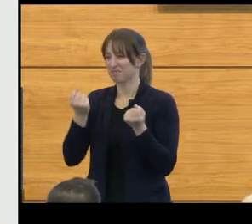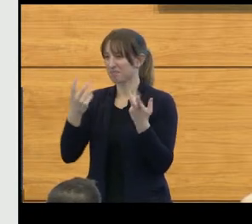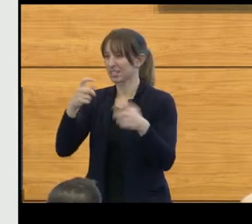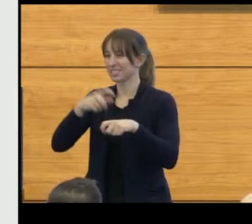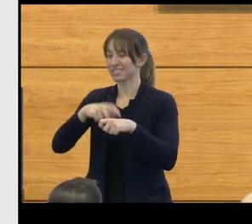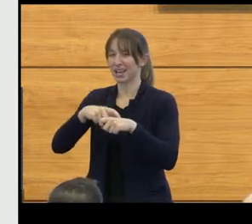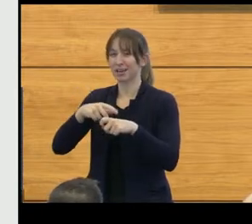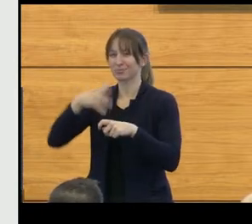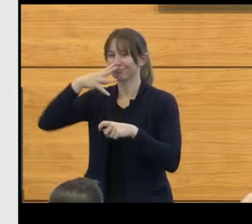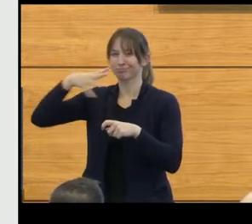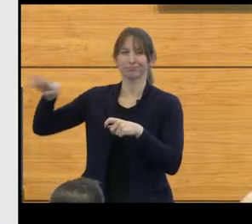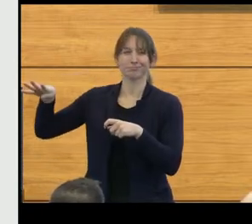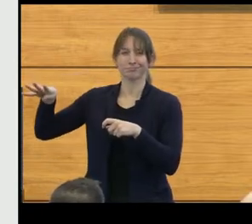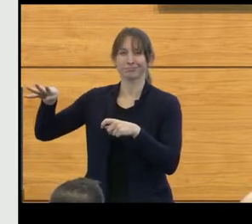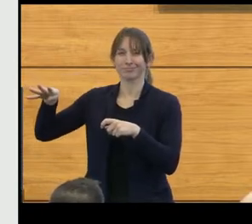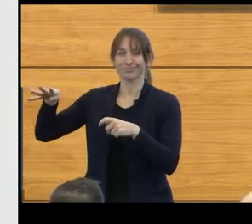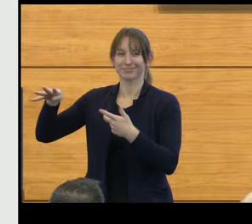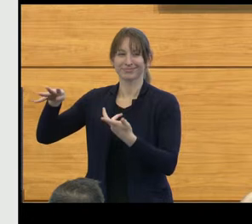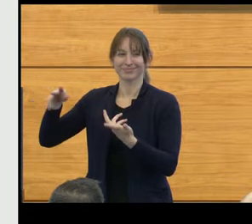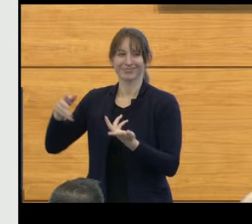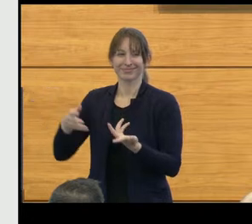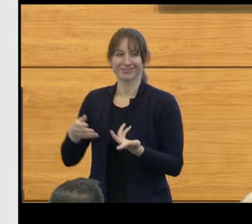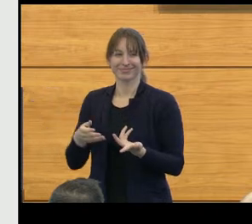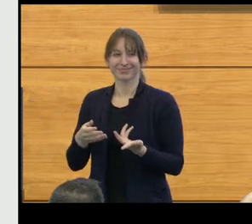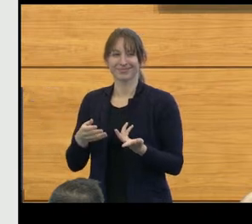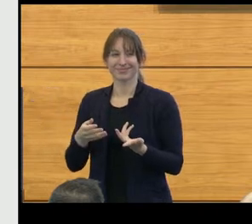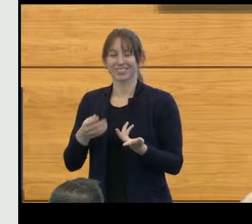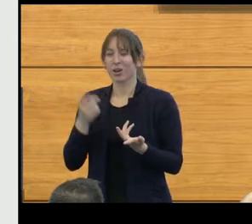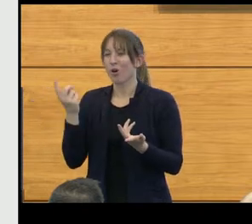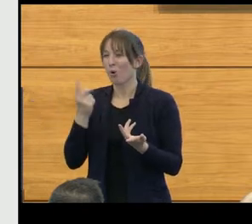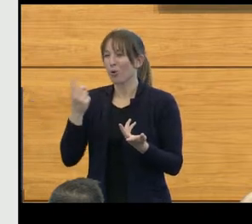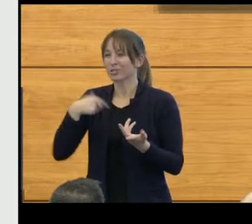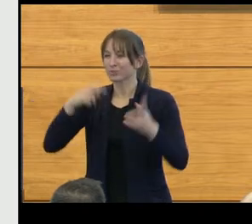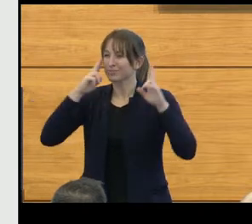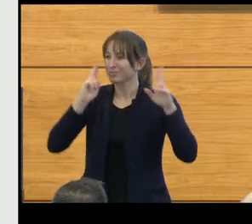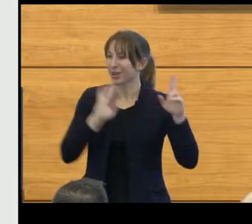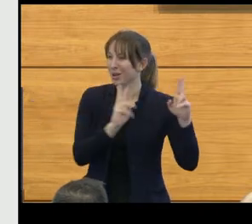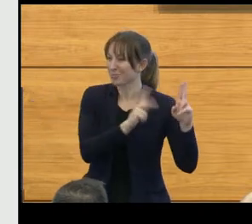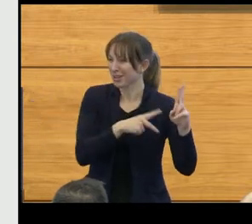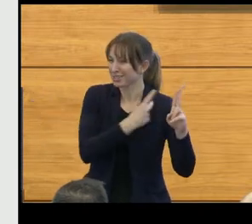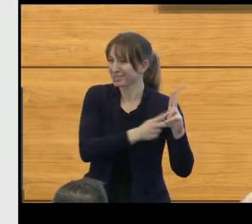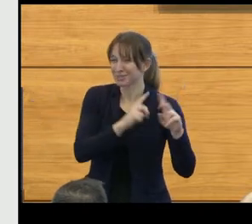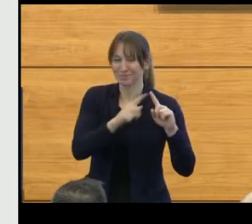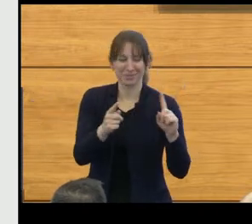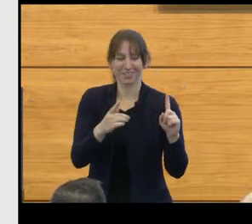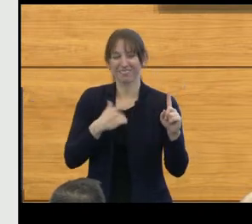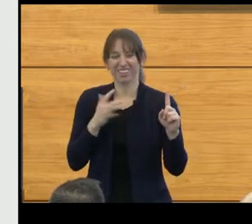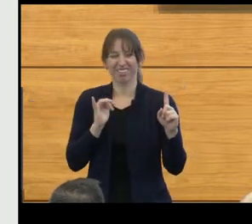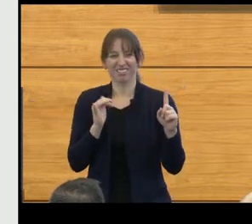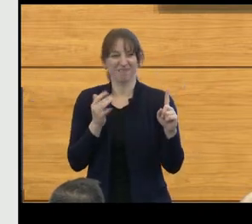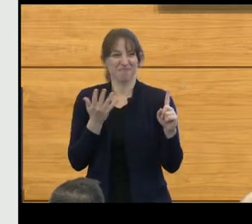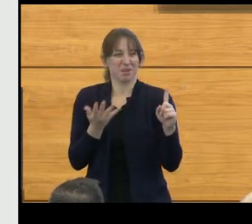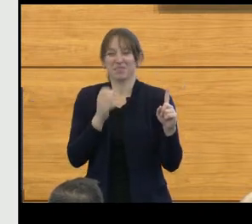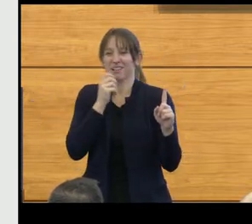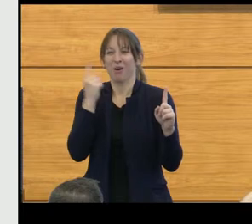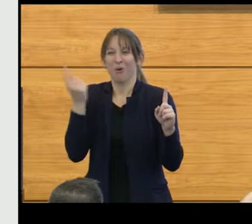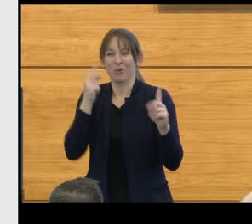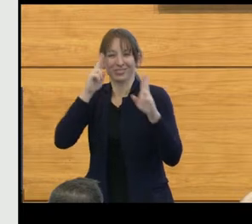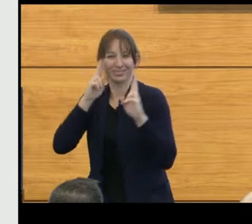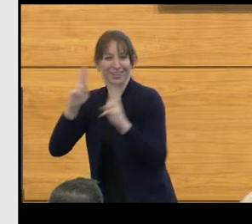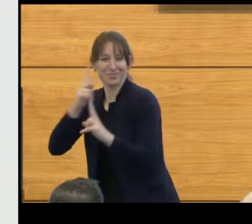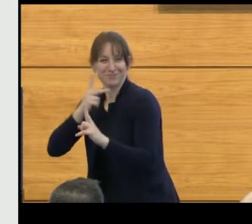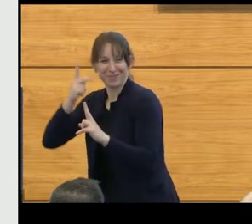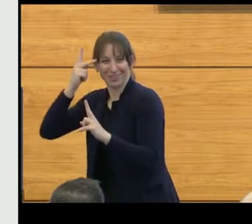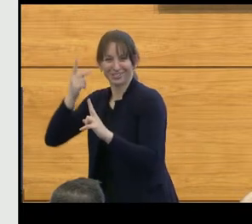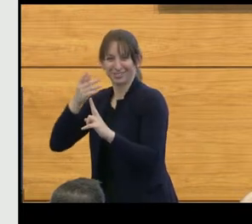they're overlooked. We always honor our patients, but I don't think we always honor the parents that keep everybody